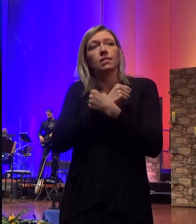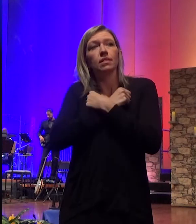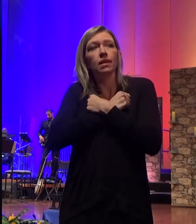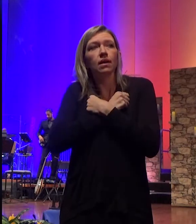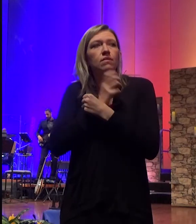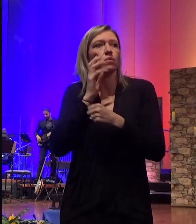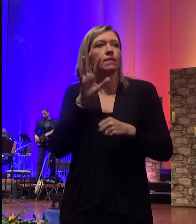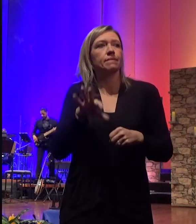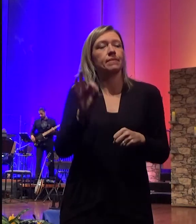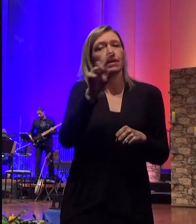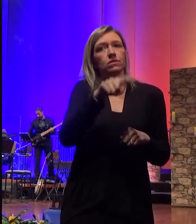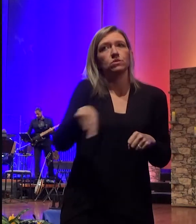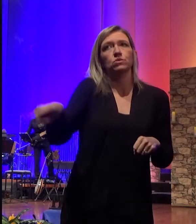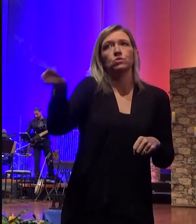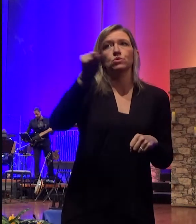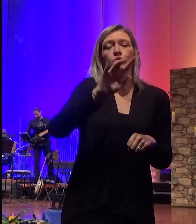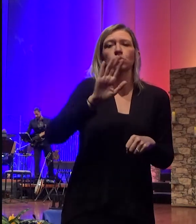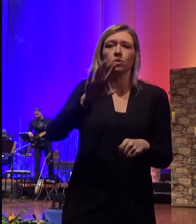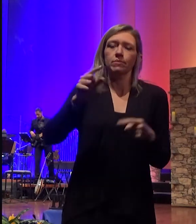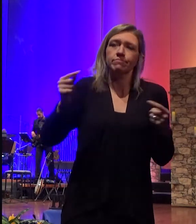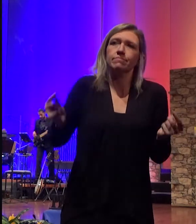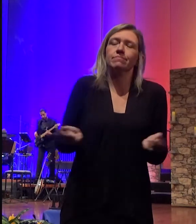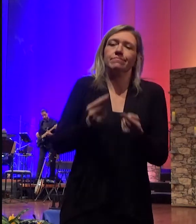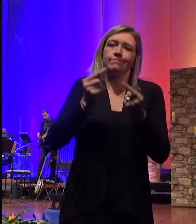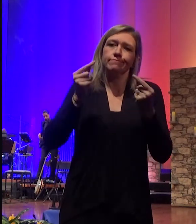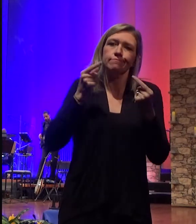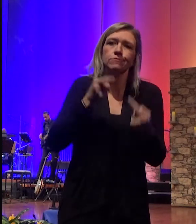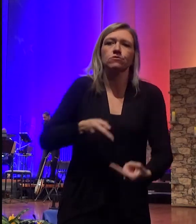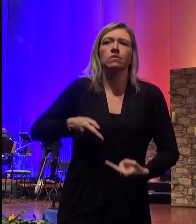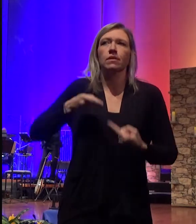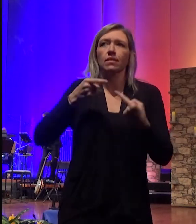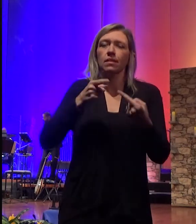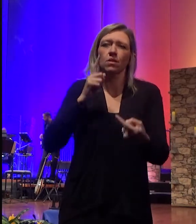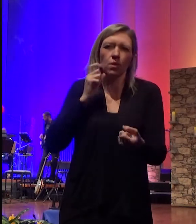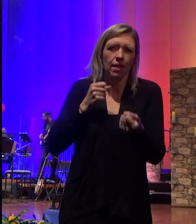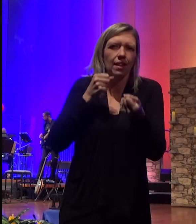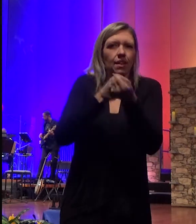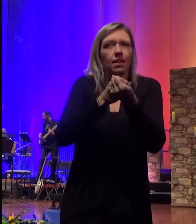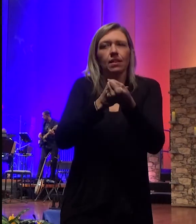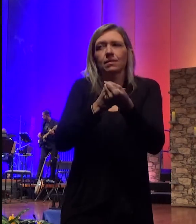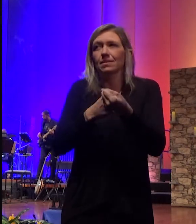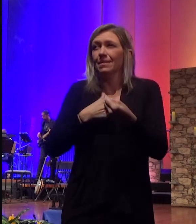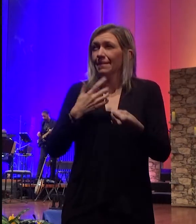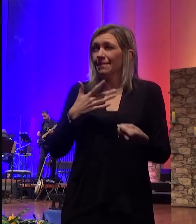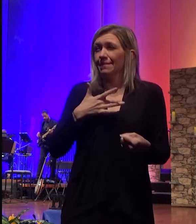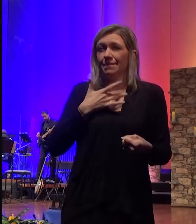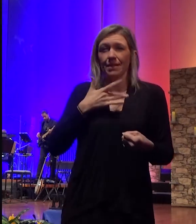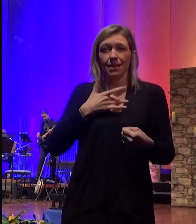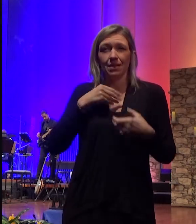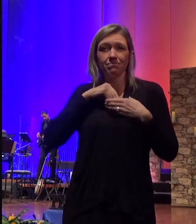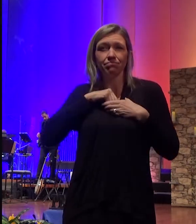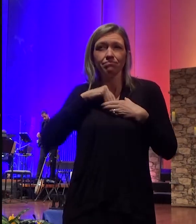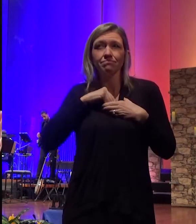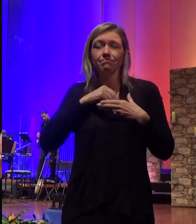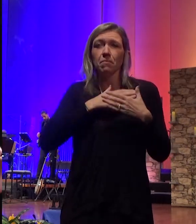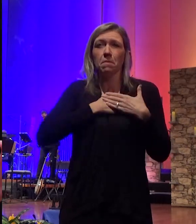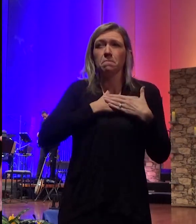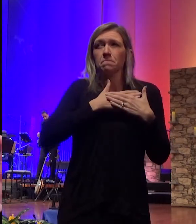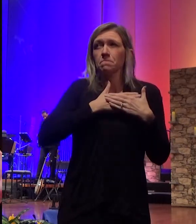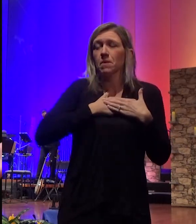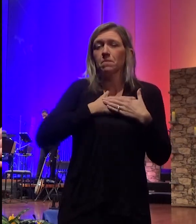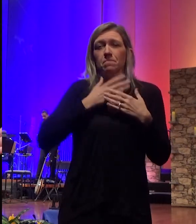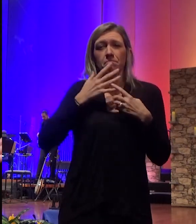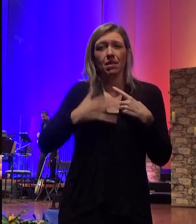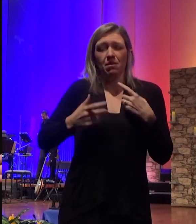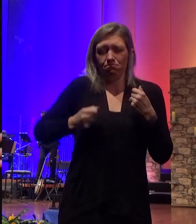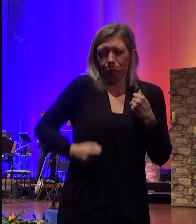will find you in your pain. I feel it in me like the